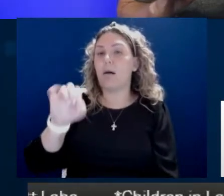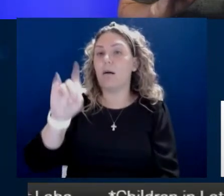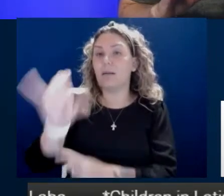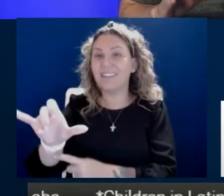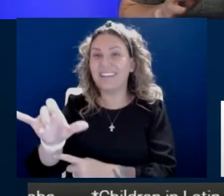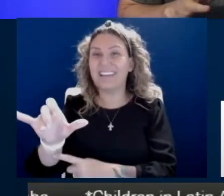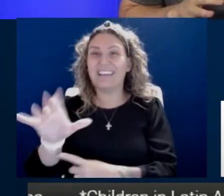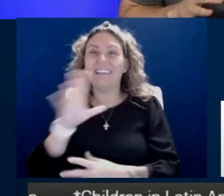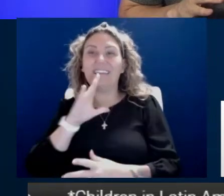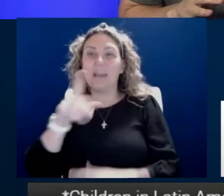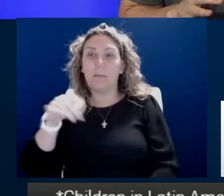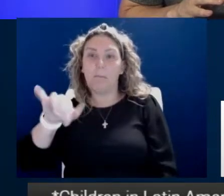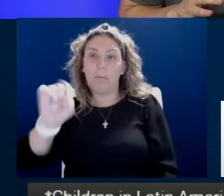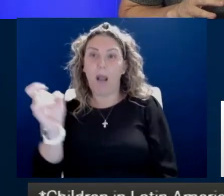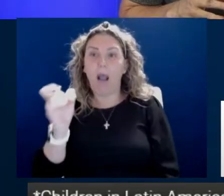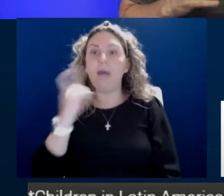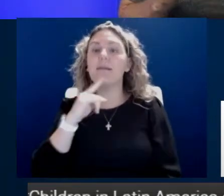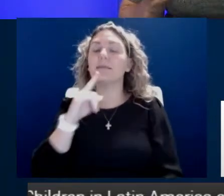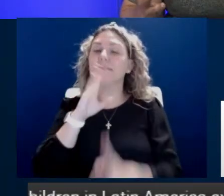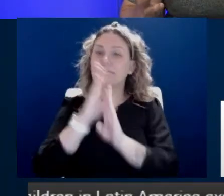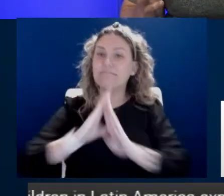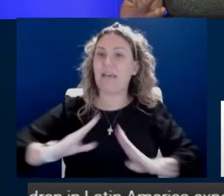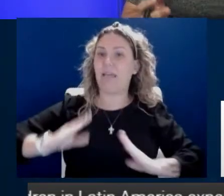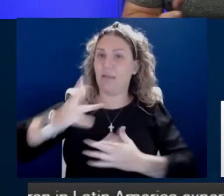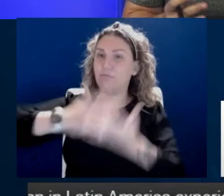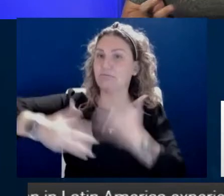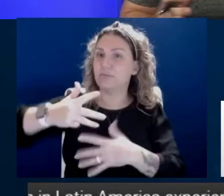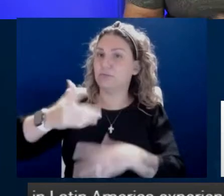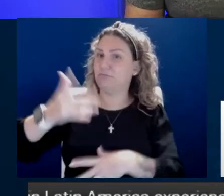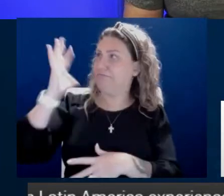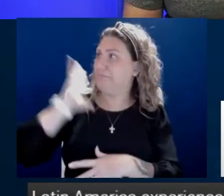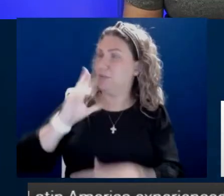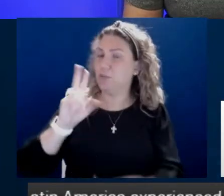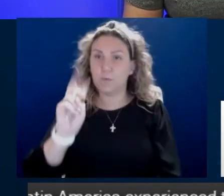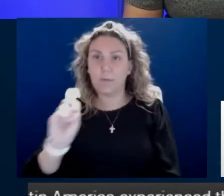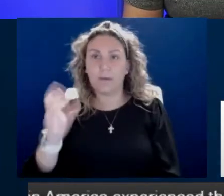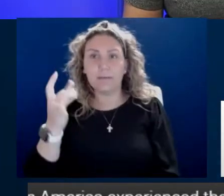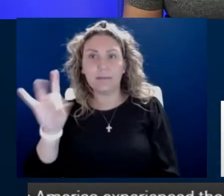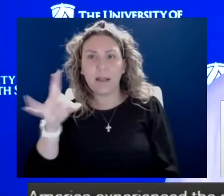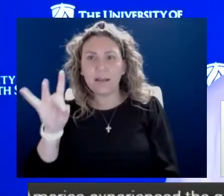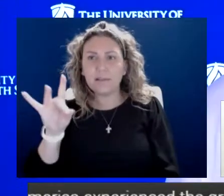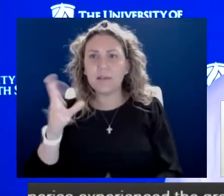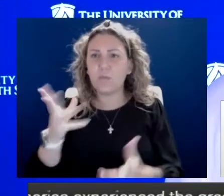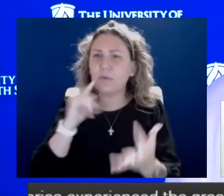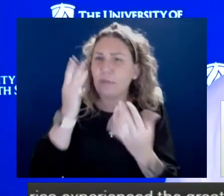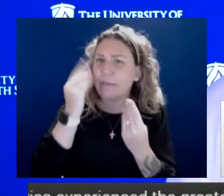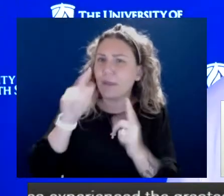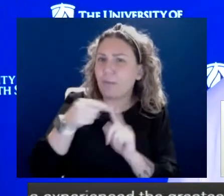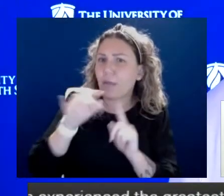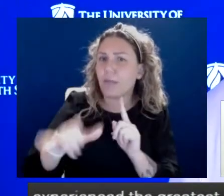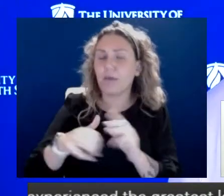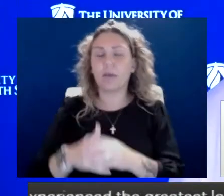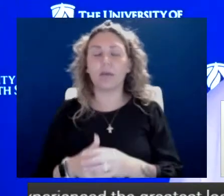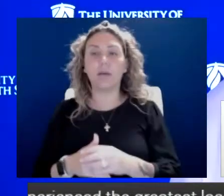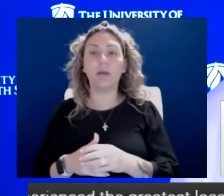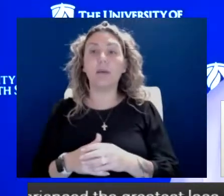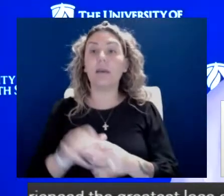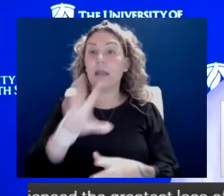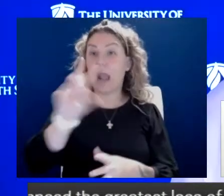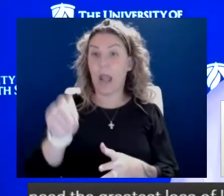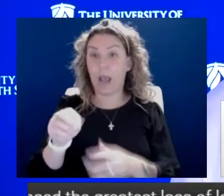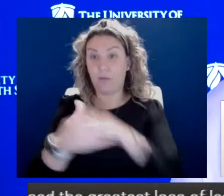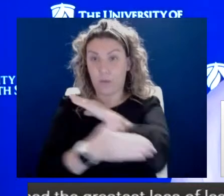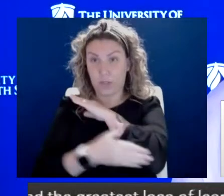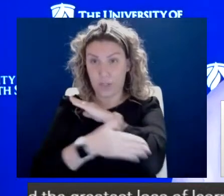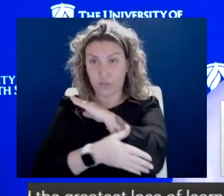circulating from back in 2018. What do you hear about that? What do you make of that? I think so. Again, in African countries, we know